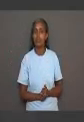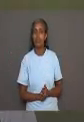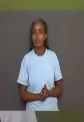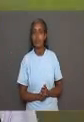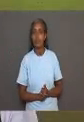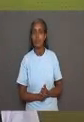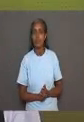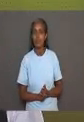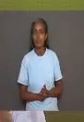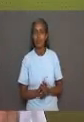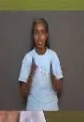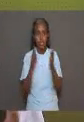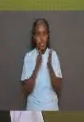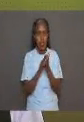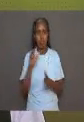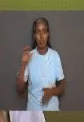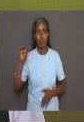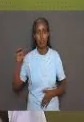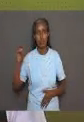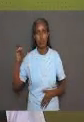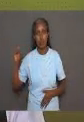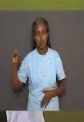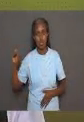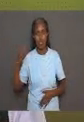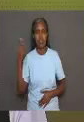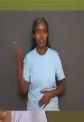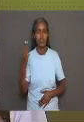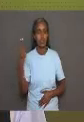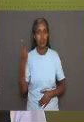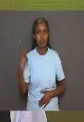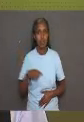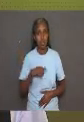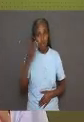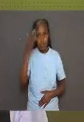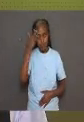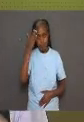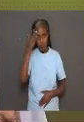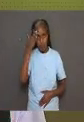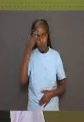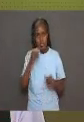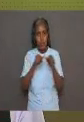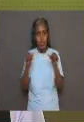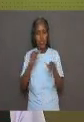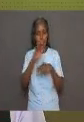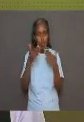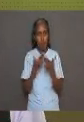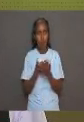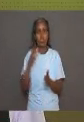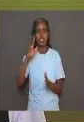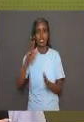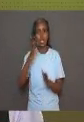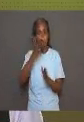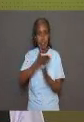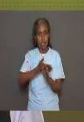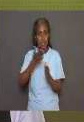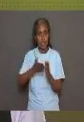units. The law of cosines is used when we know the measure of all